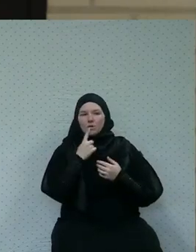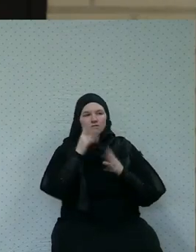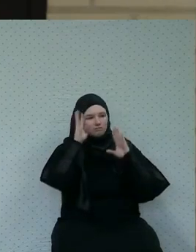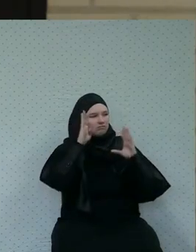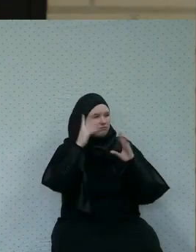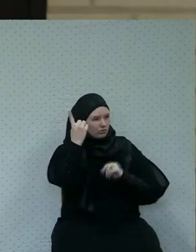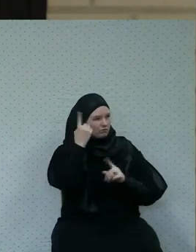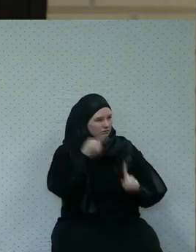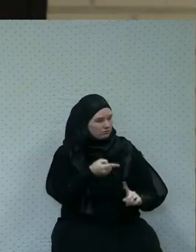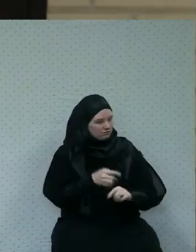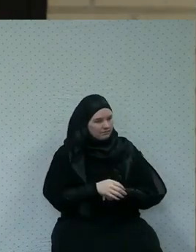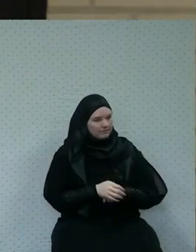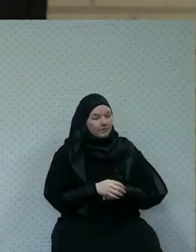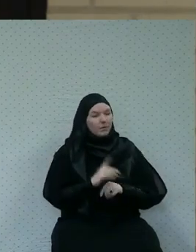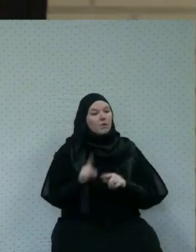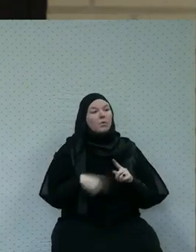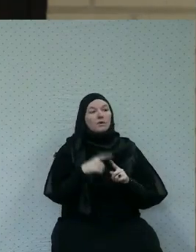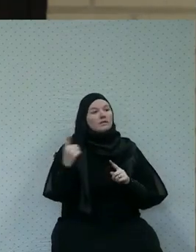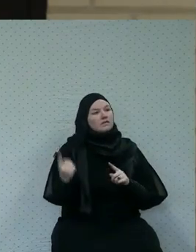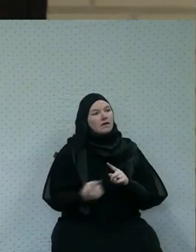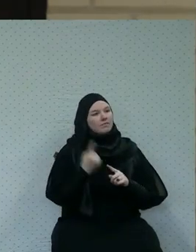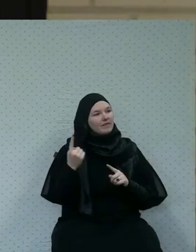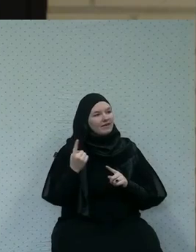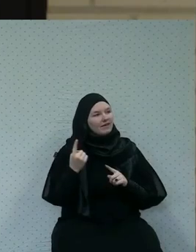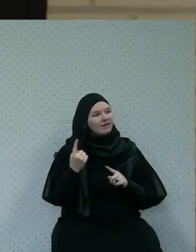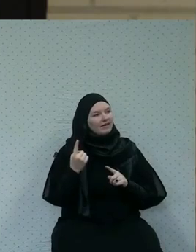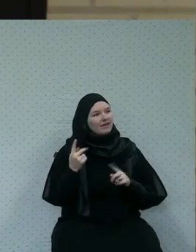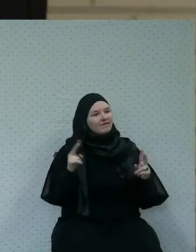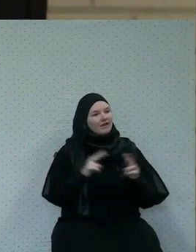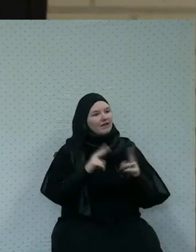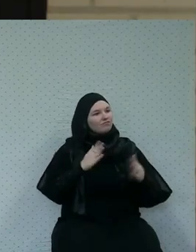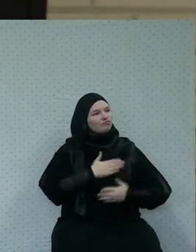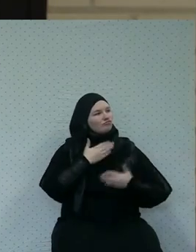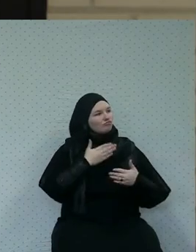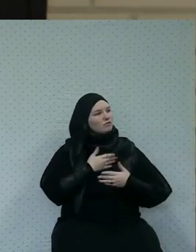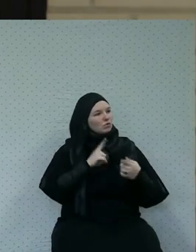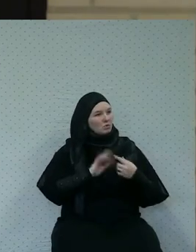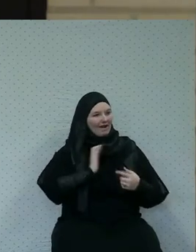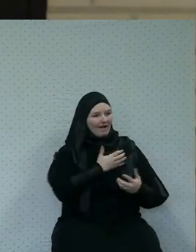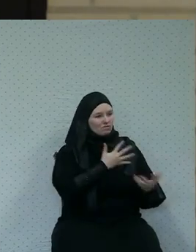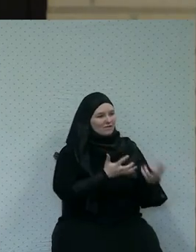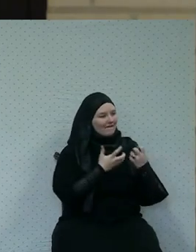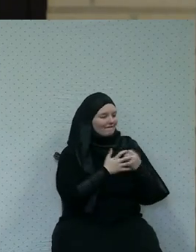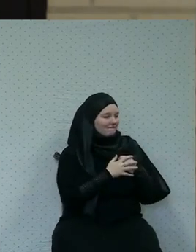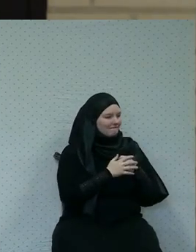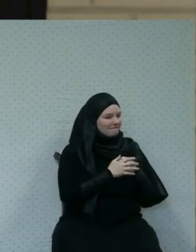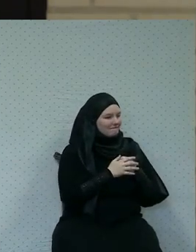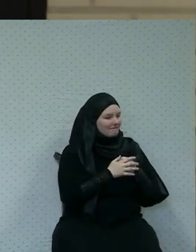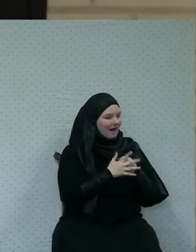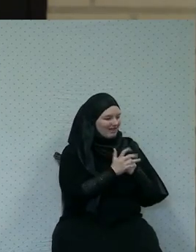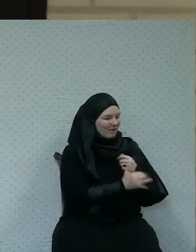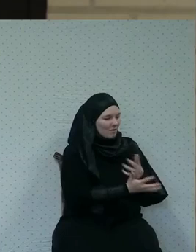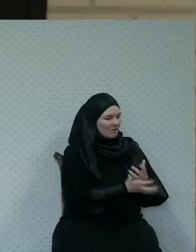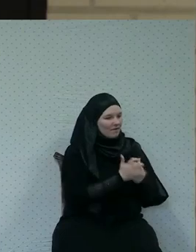to. When something is very pleasing to our desires, we have to